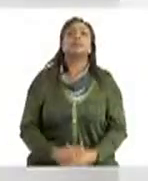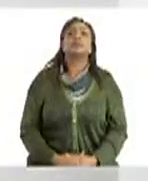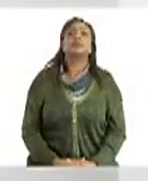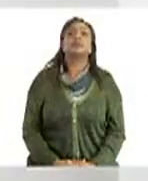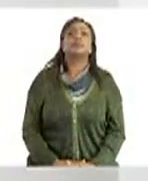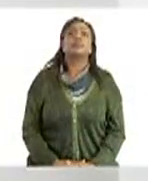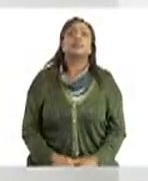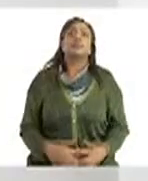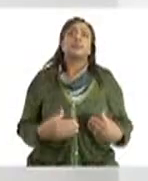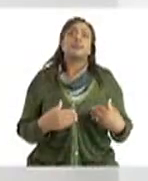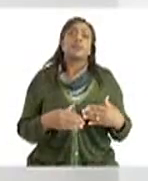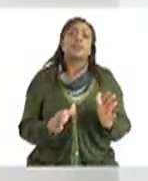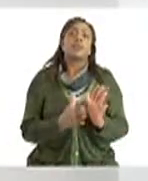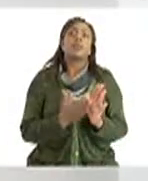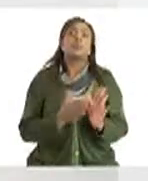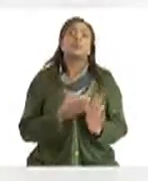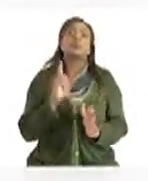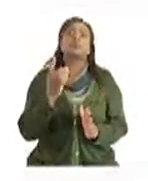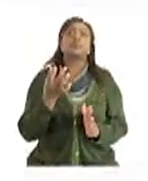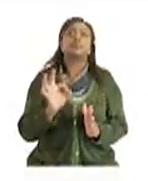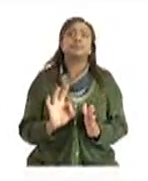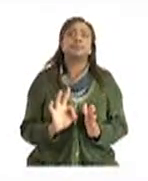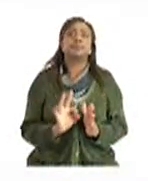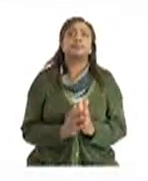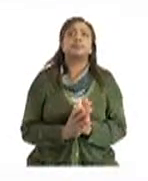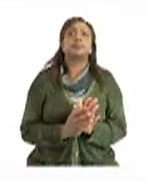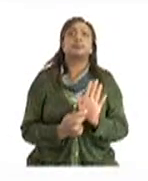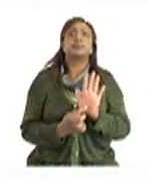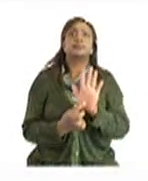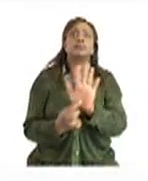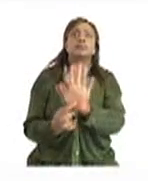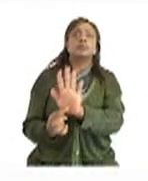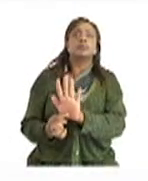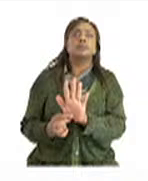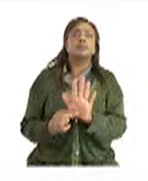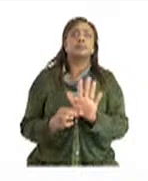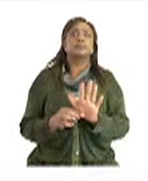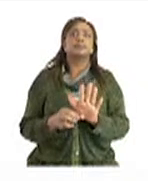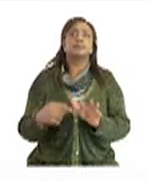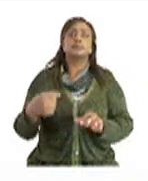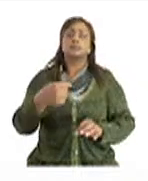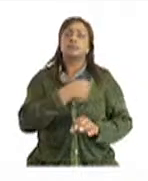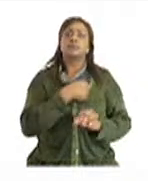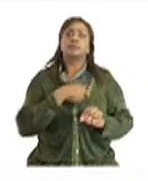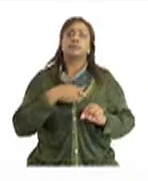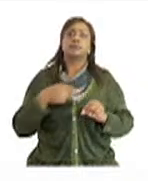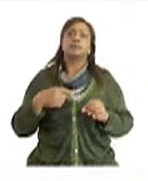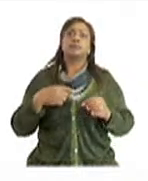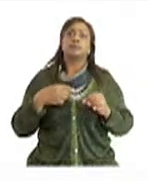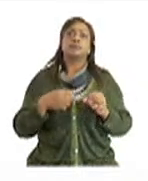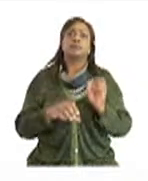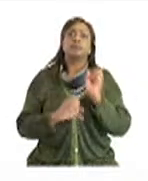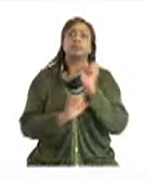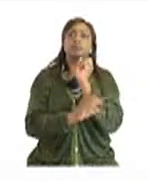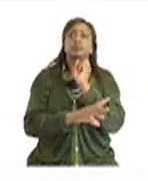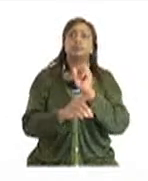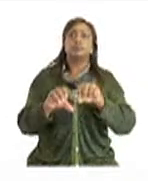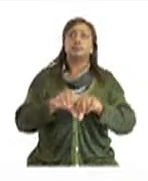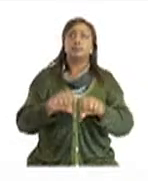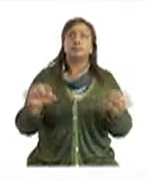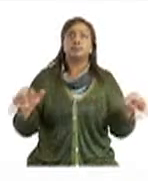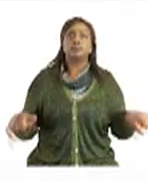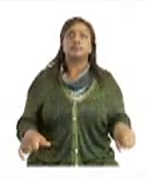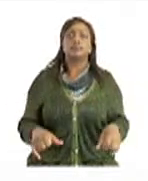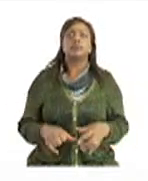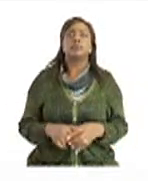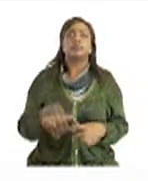Let us now turn to page 19, where we will look at the female reproductive organs.